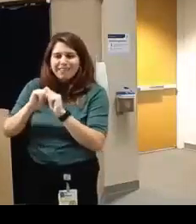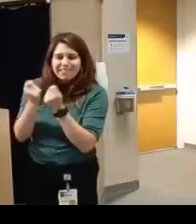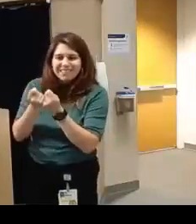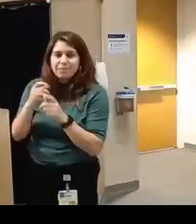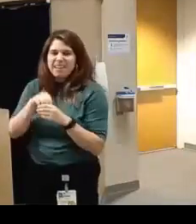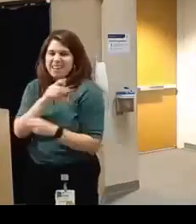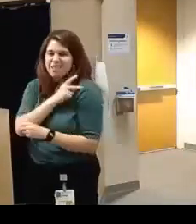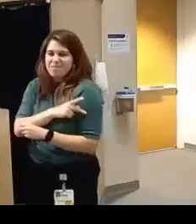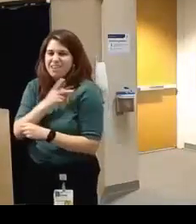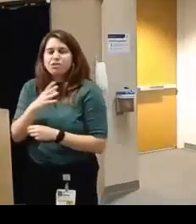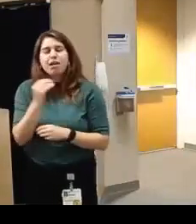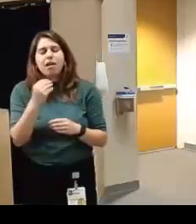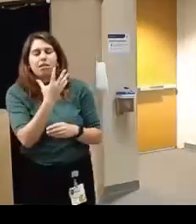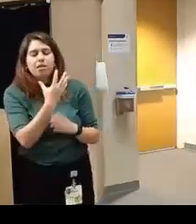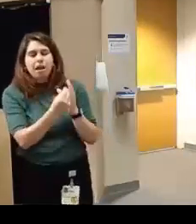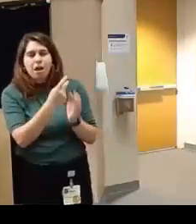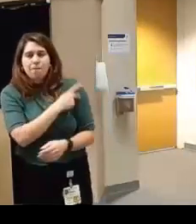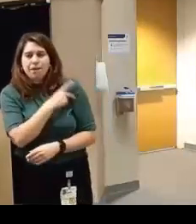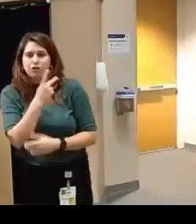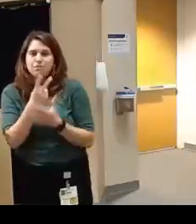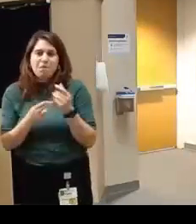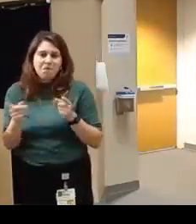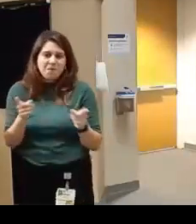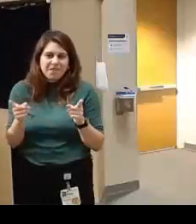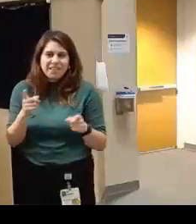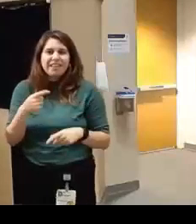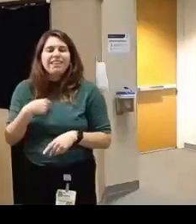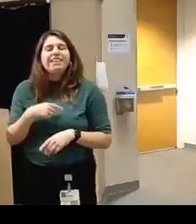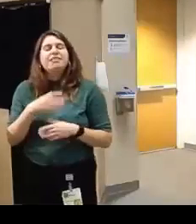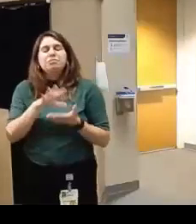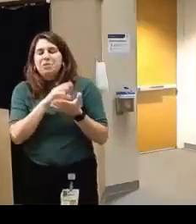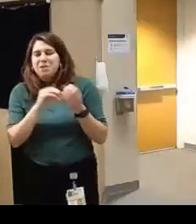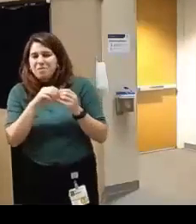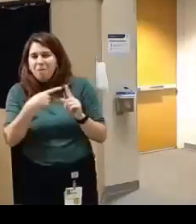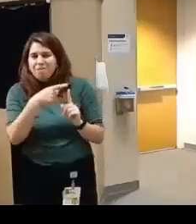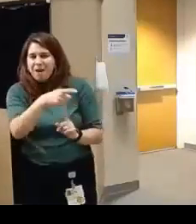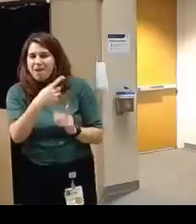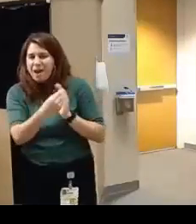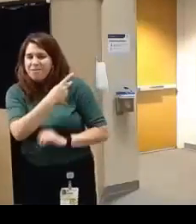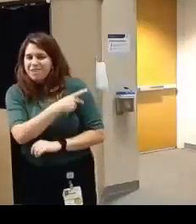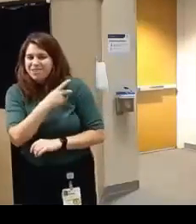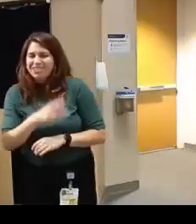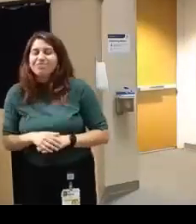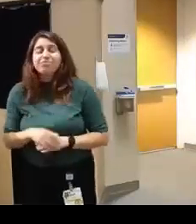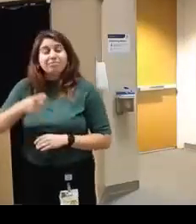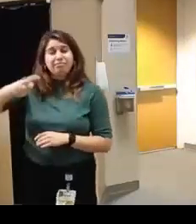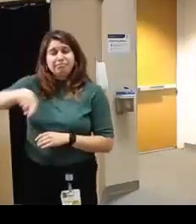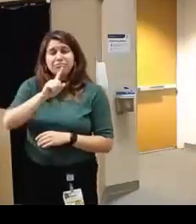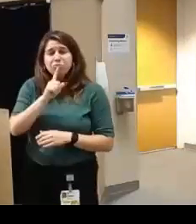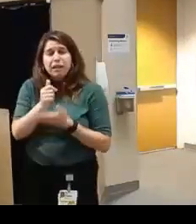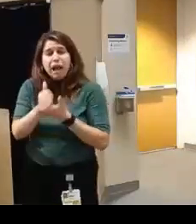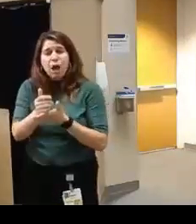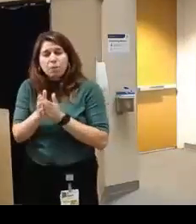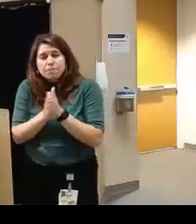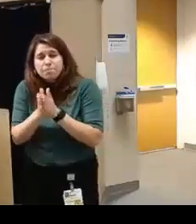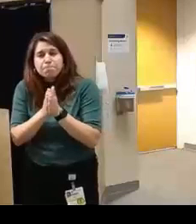the inpatient side, but also on the outpatient side of MIPS as I get to know more and more of them. They really help drive my passion for